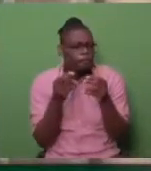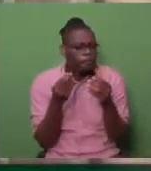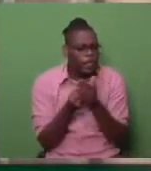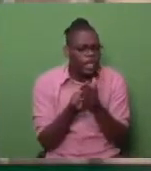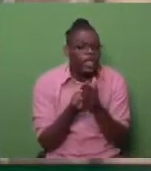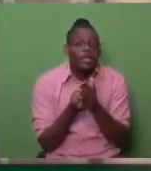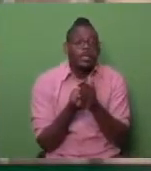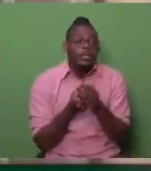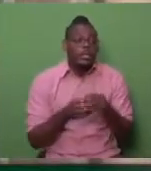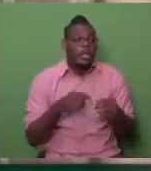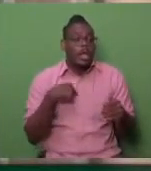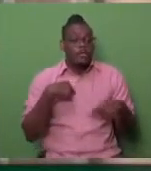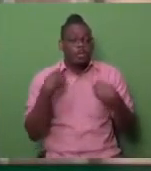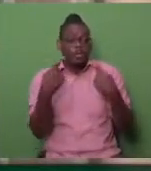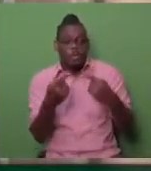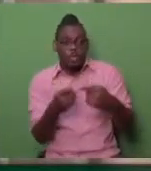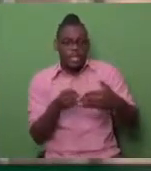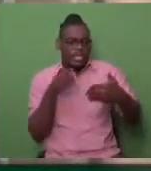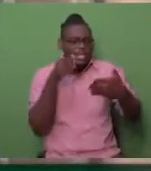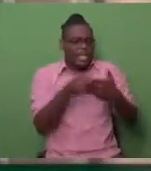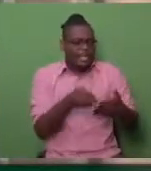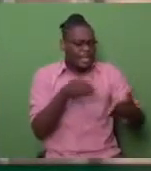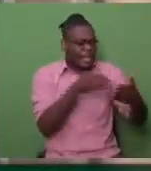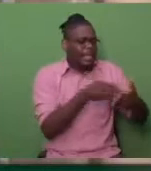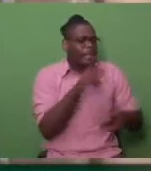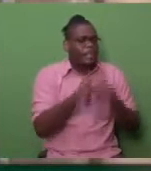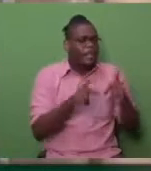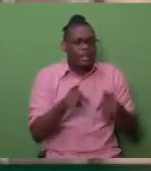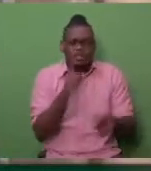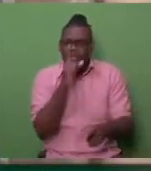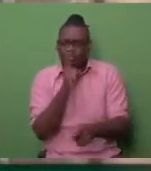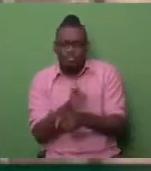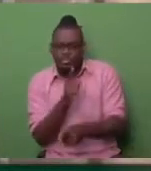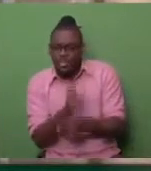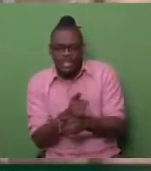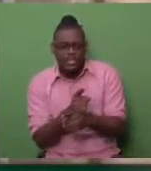class, and they've declared war on the most vulnerable in our country.